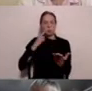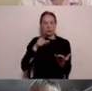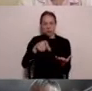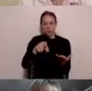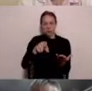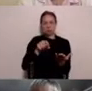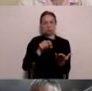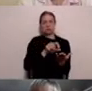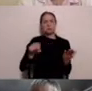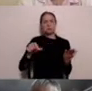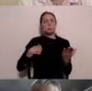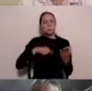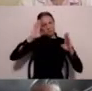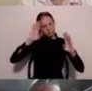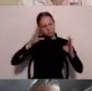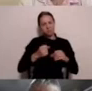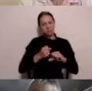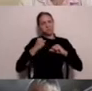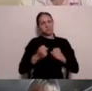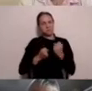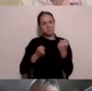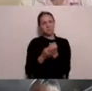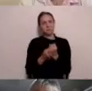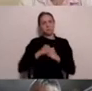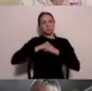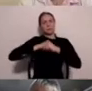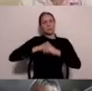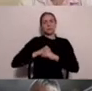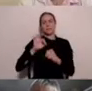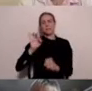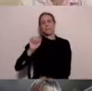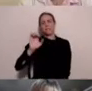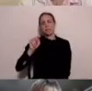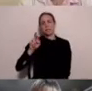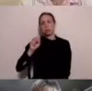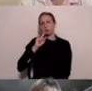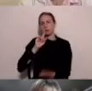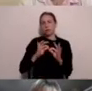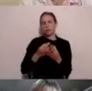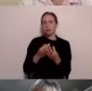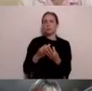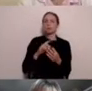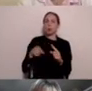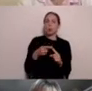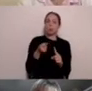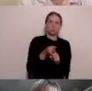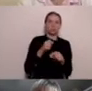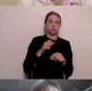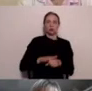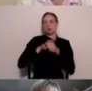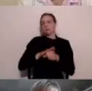really focused on strengthening the protective factors surrounding families during stressful times. So next slide, please.